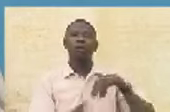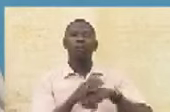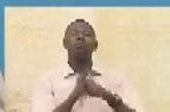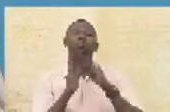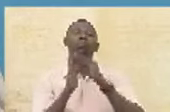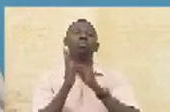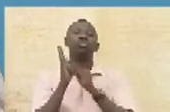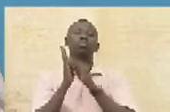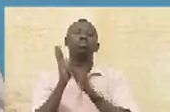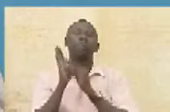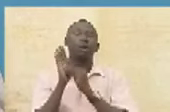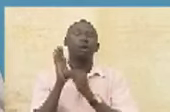in Busumbala.